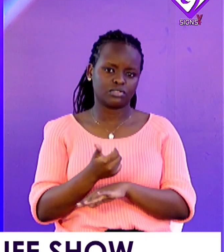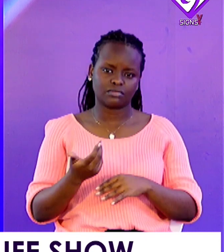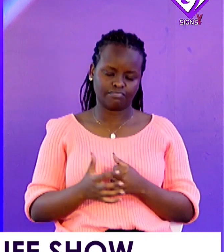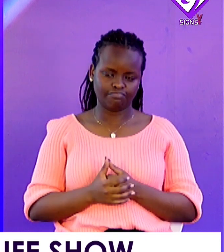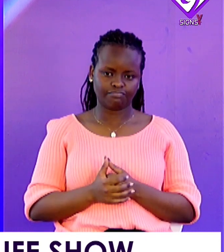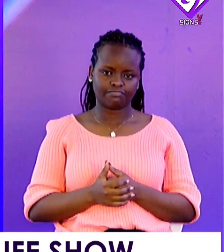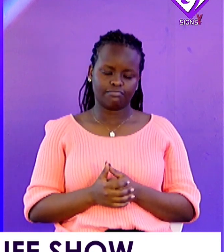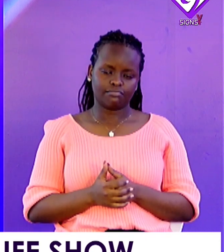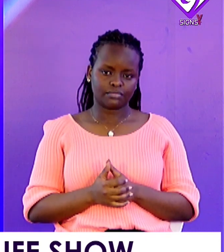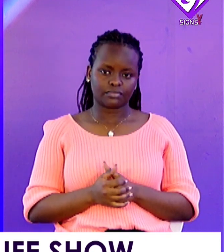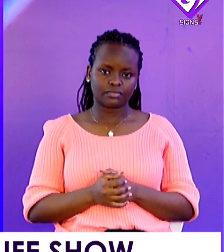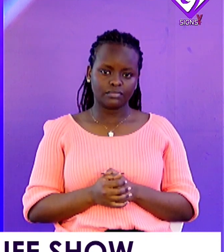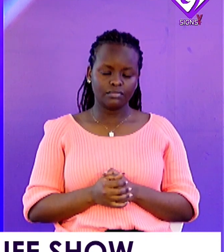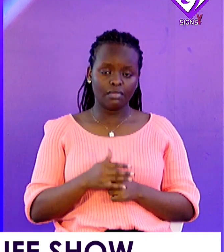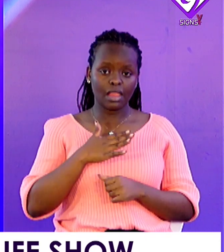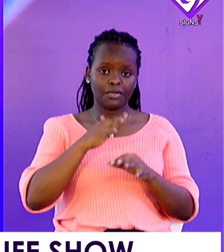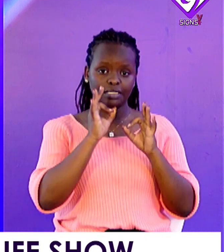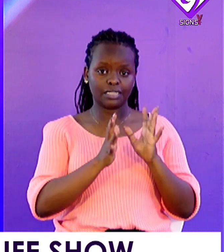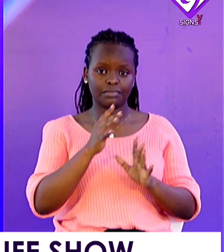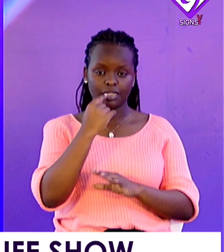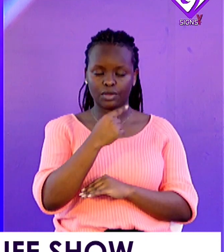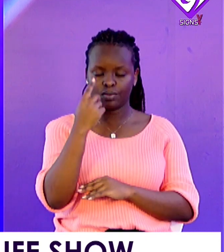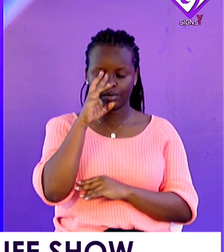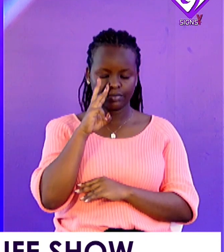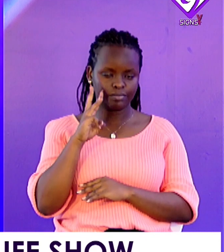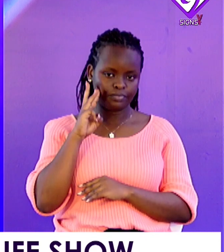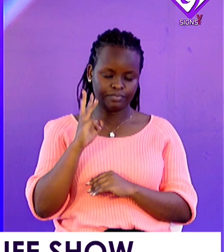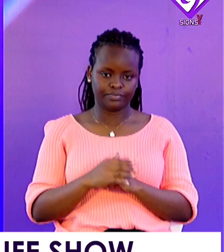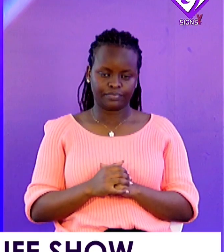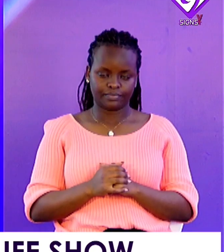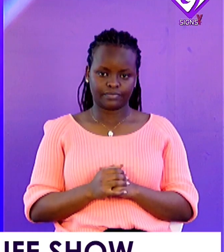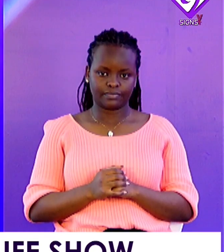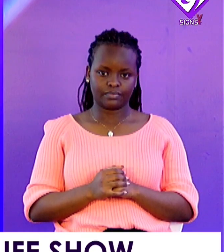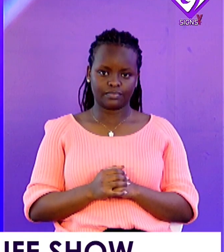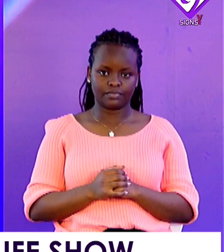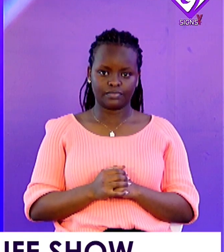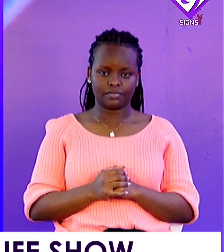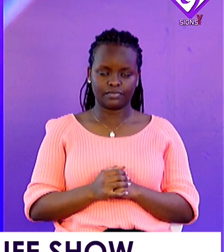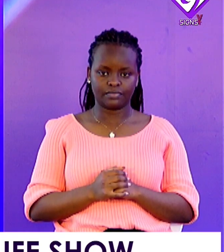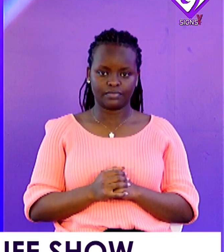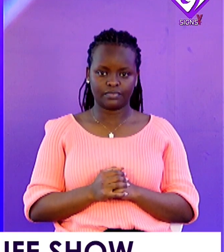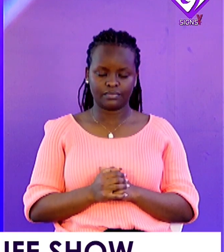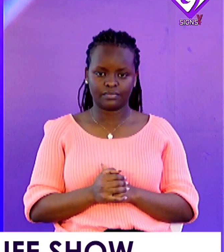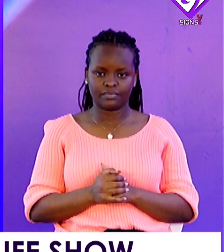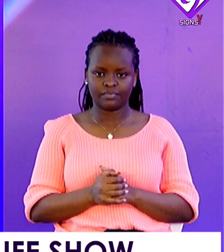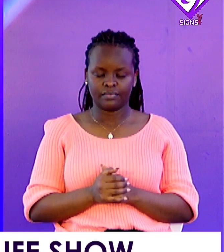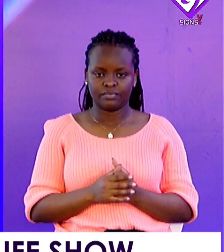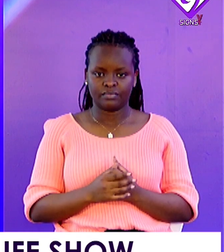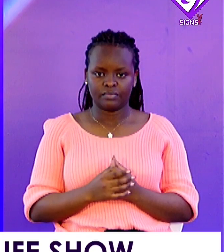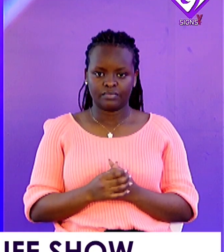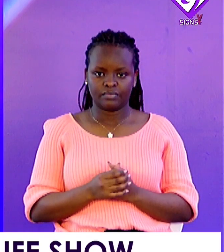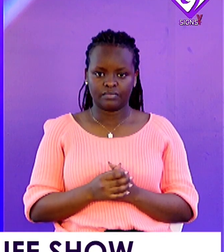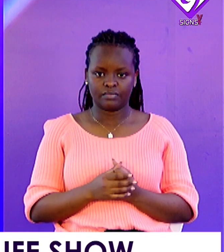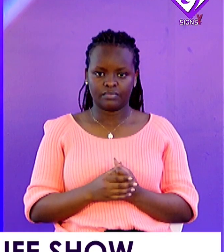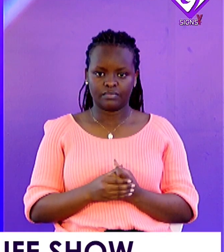0111980384. Our sign language interpreter is Wanja Ngete. You can also